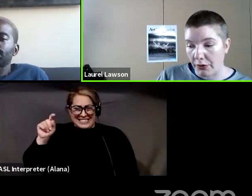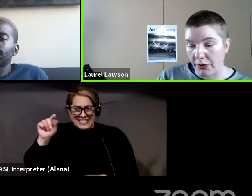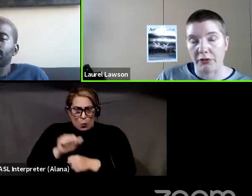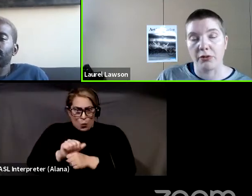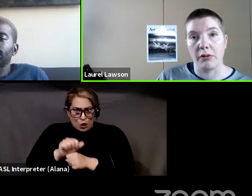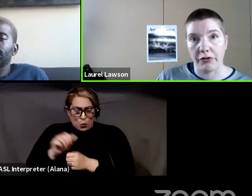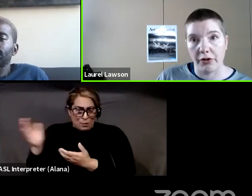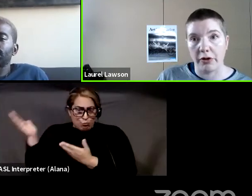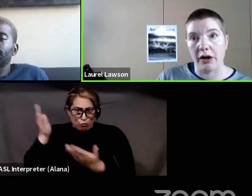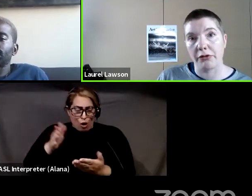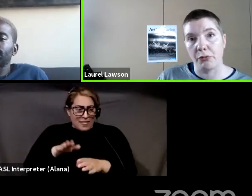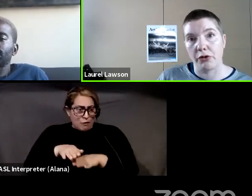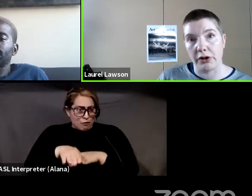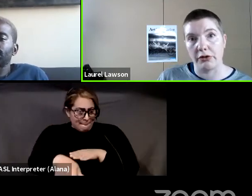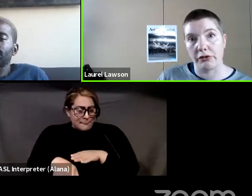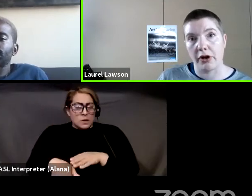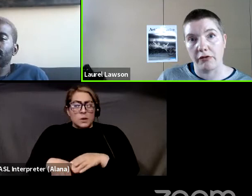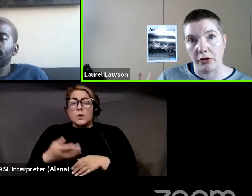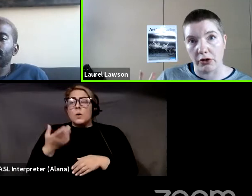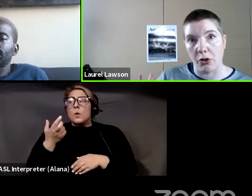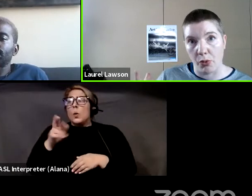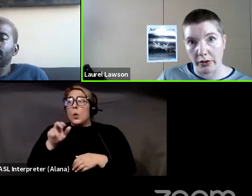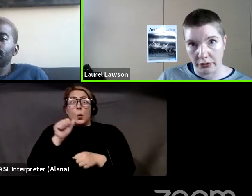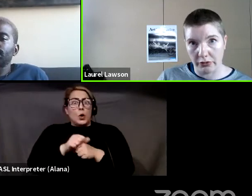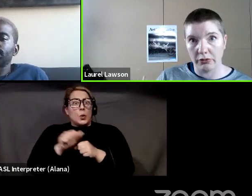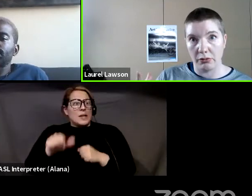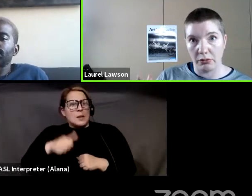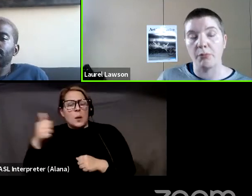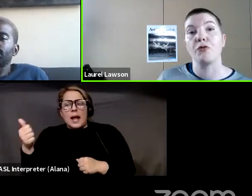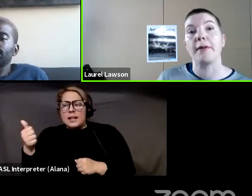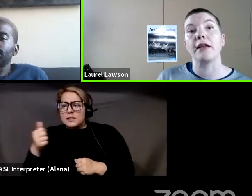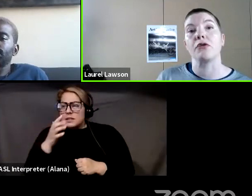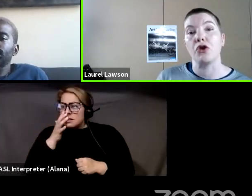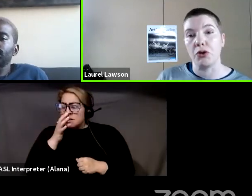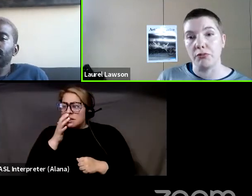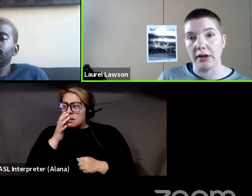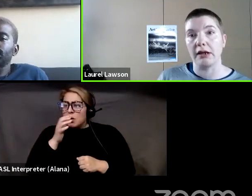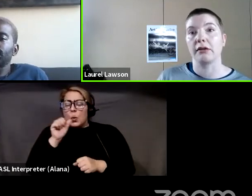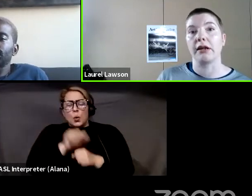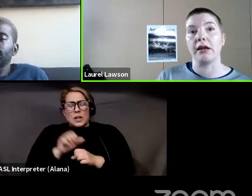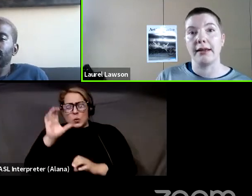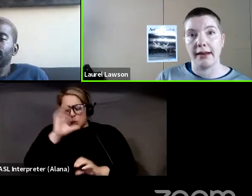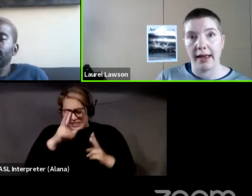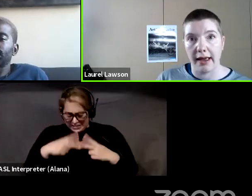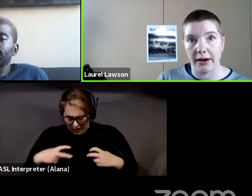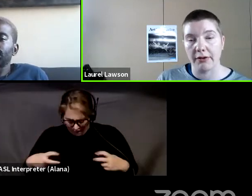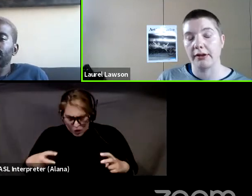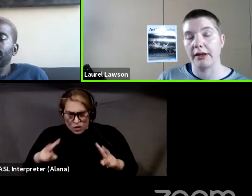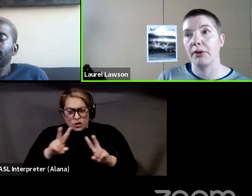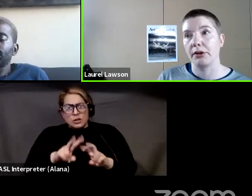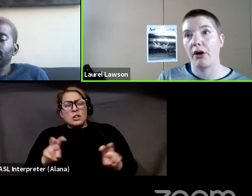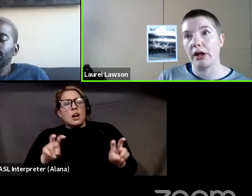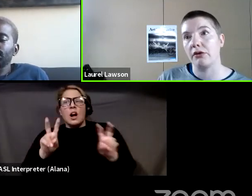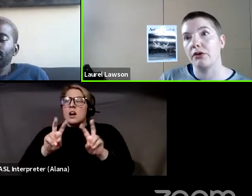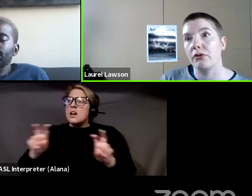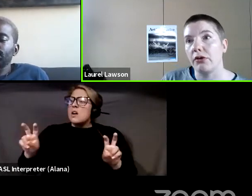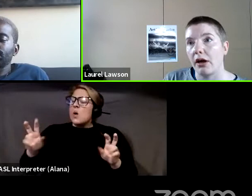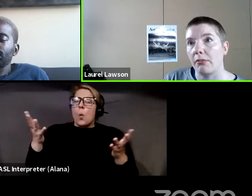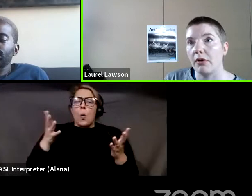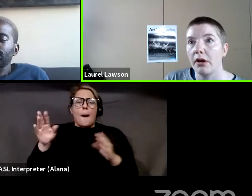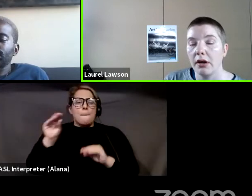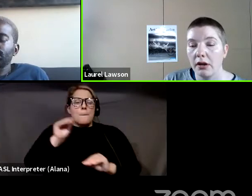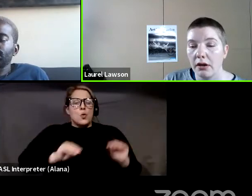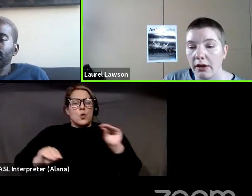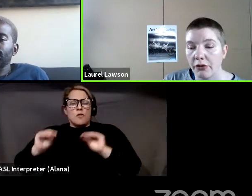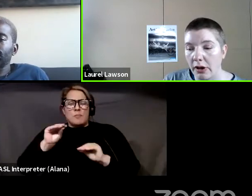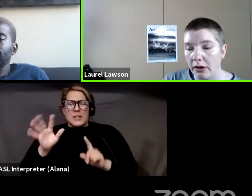or whether that's working with someone else and working to discover, you know, what movement is uniquely, inherently belonging to